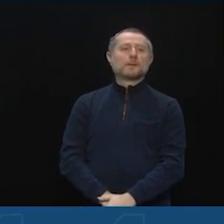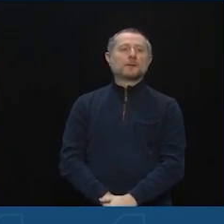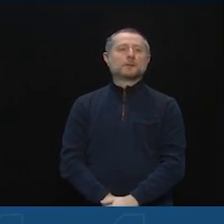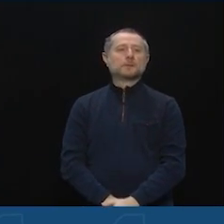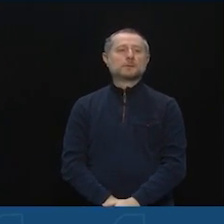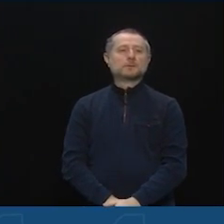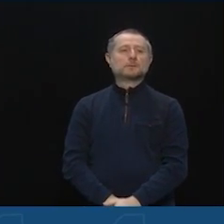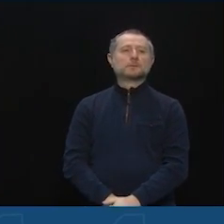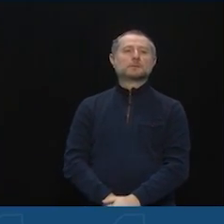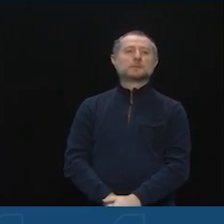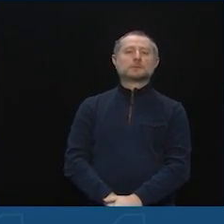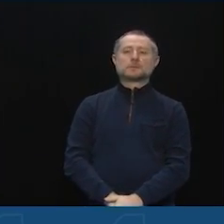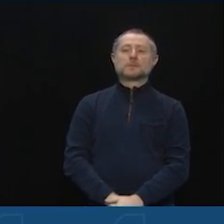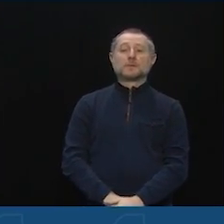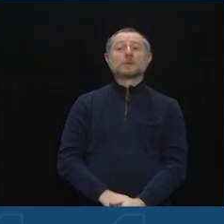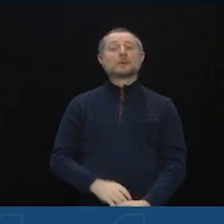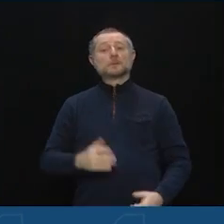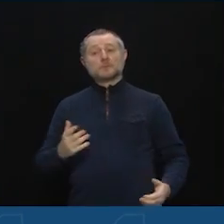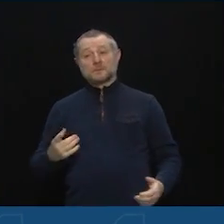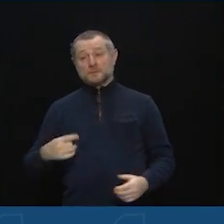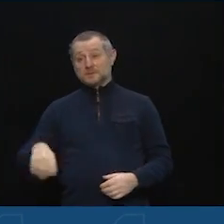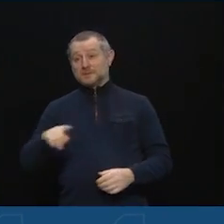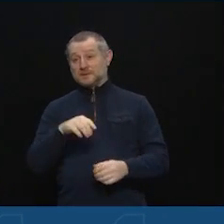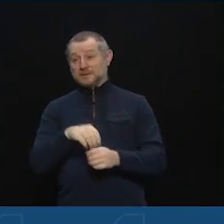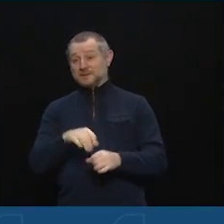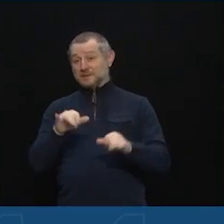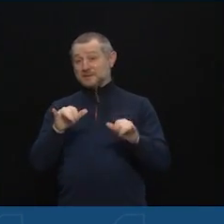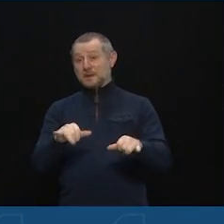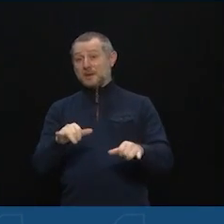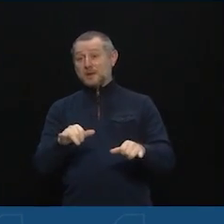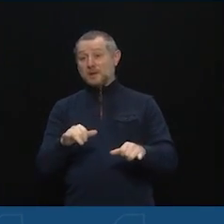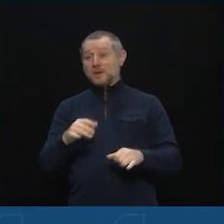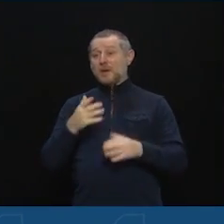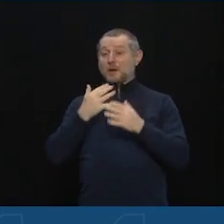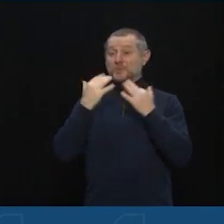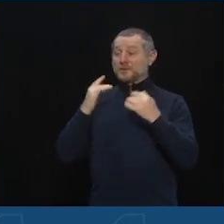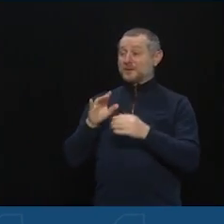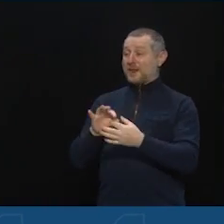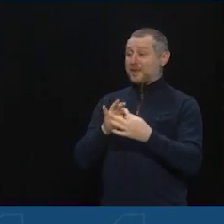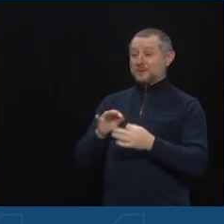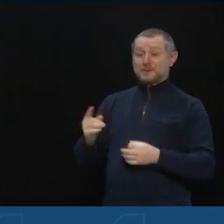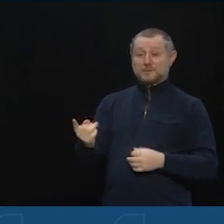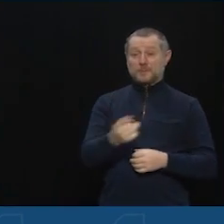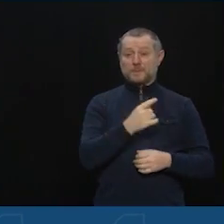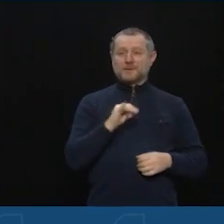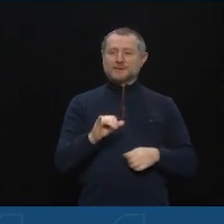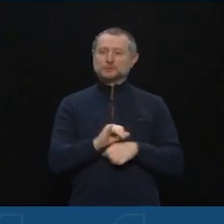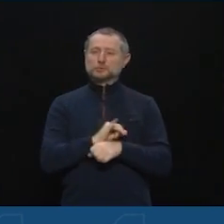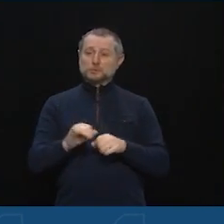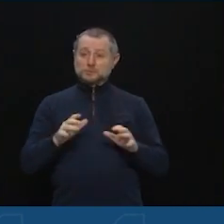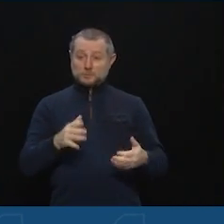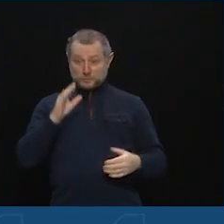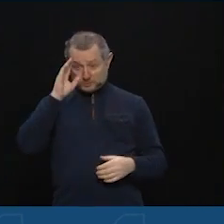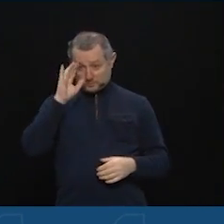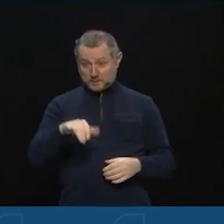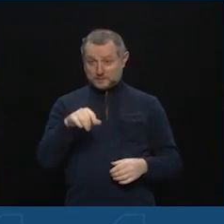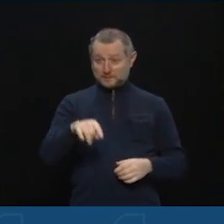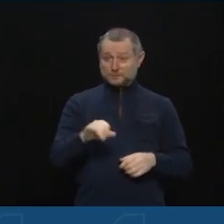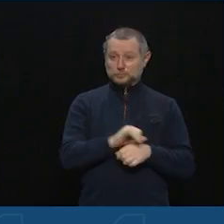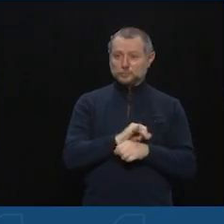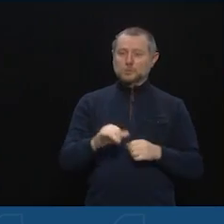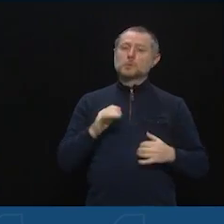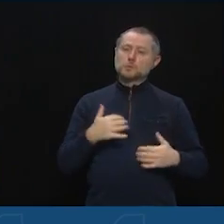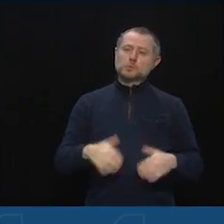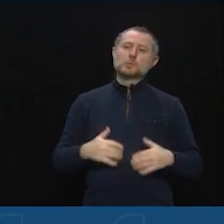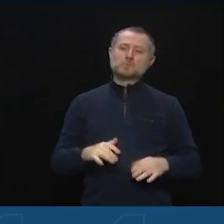So as anyone in the Hospitality Alliance knows, the hospitality industry knows, the hospitality industry was hit as hard